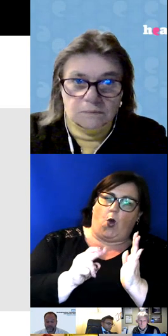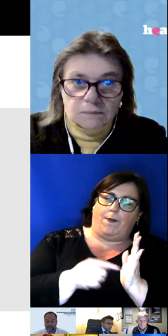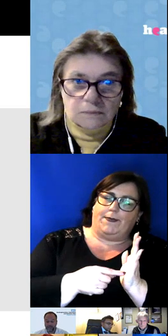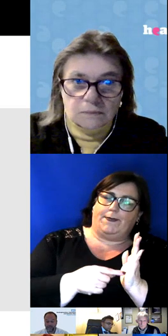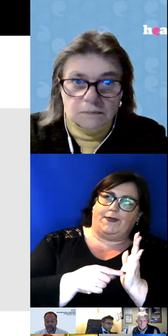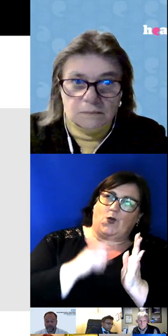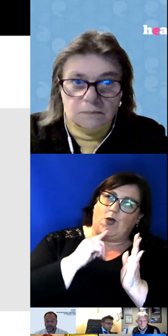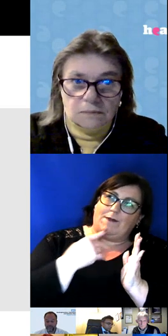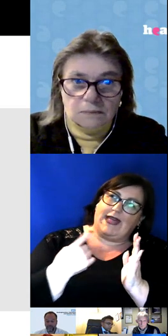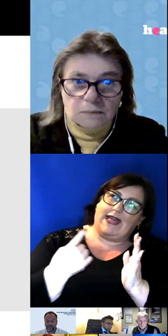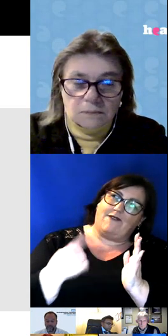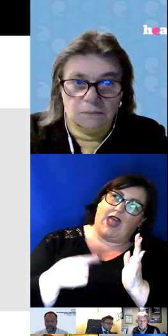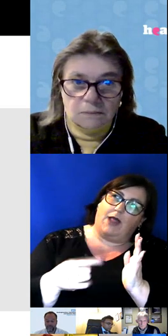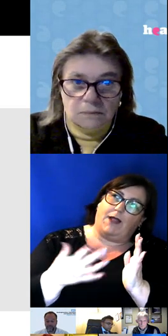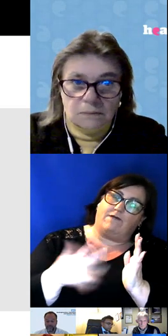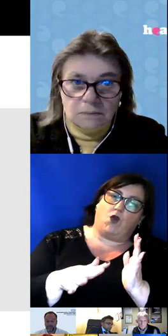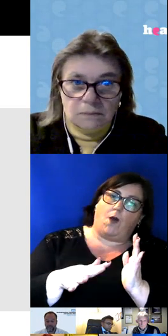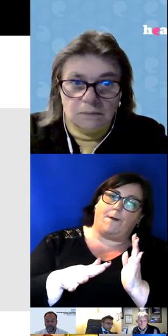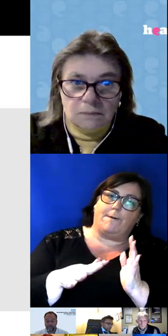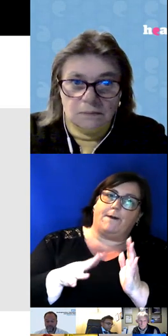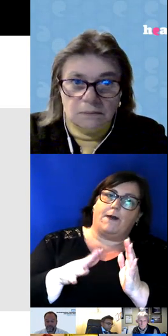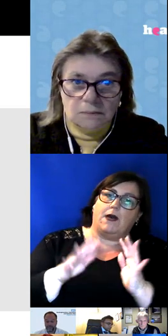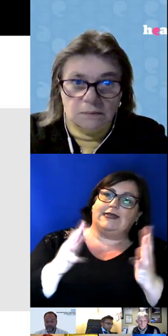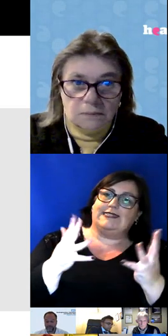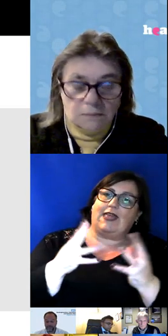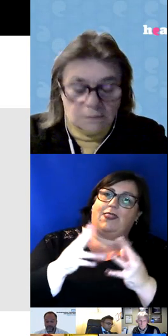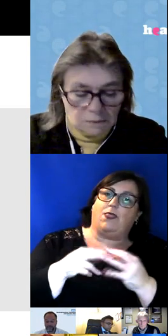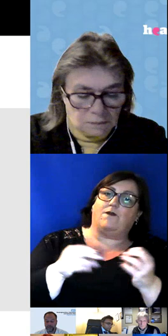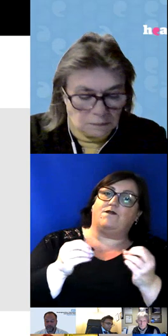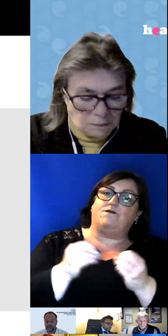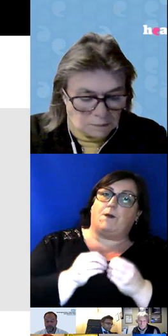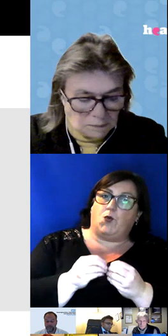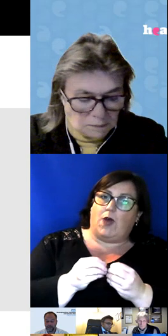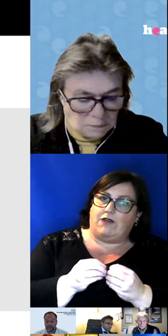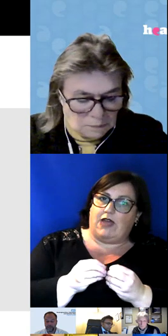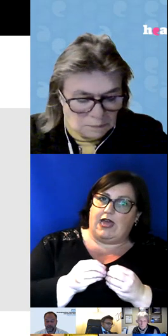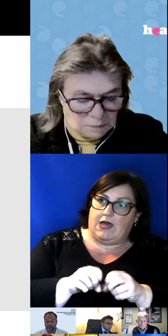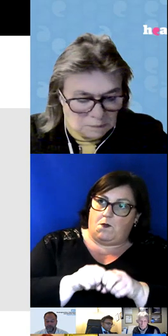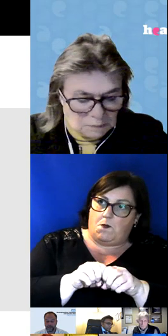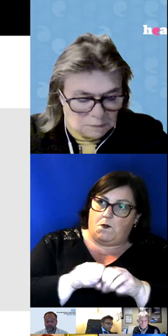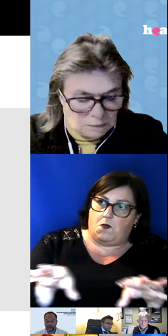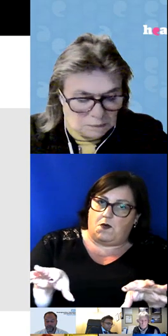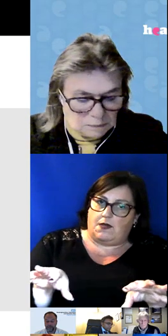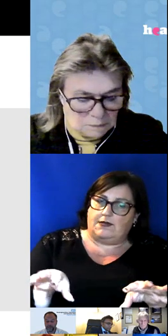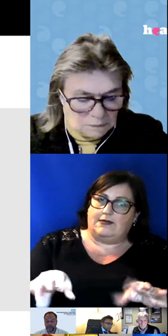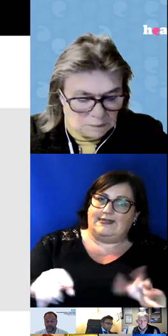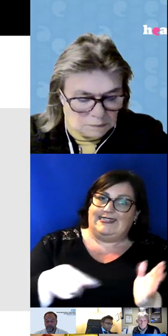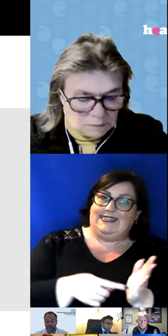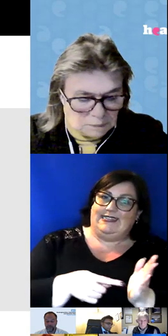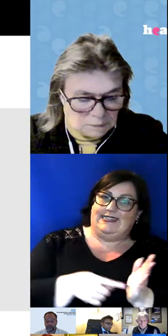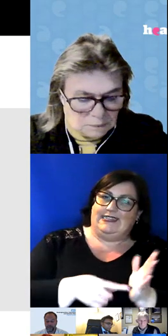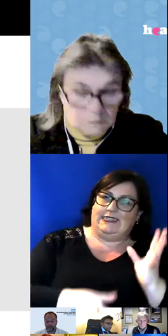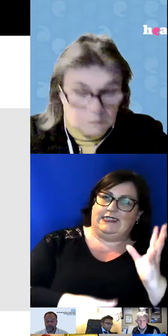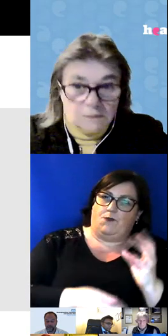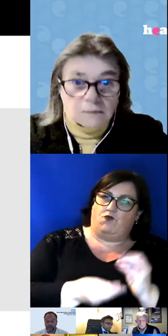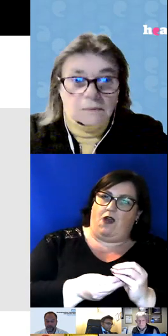available from the 10th of February, which will summarize the feedback that we